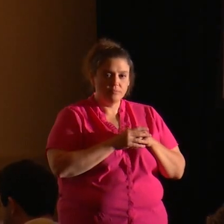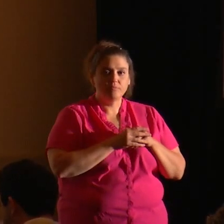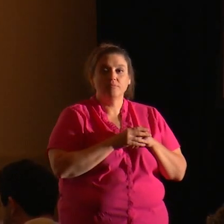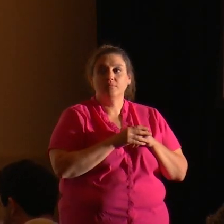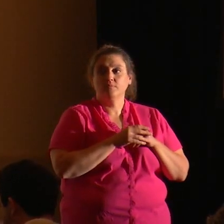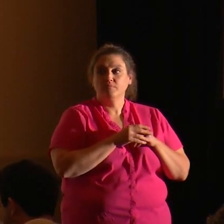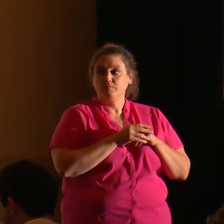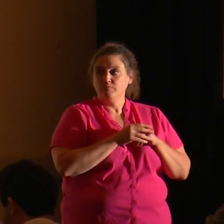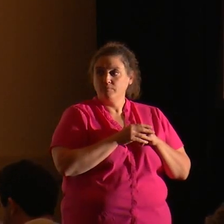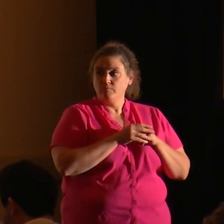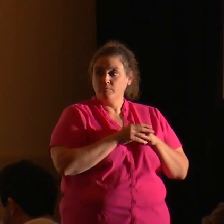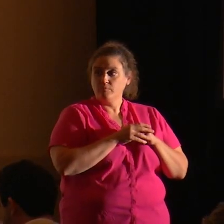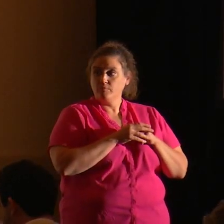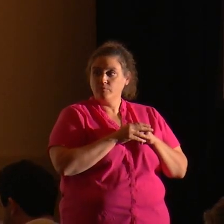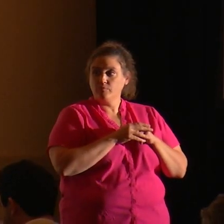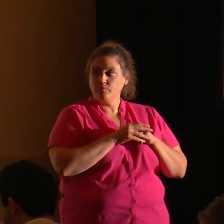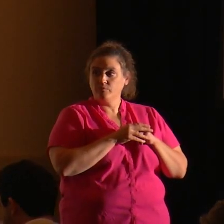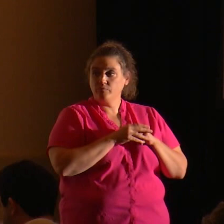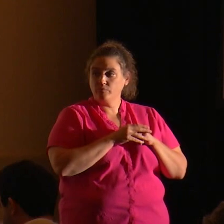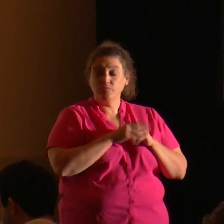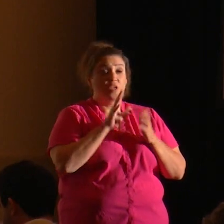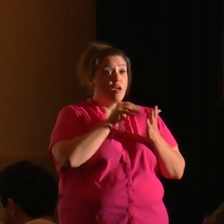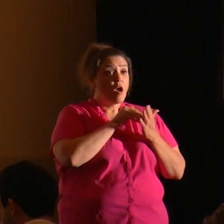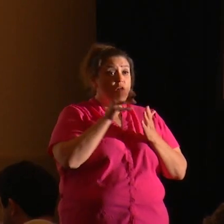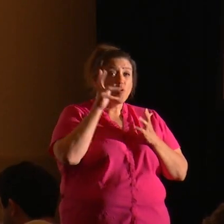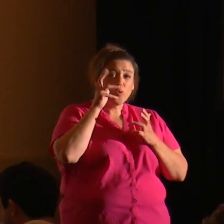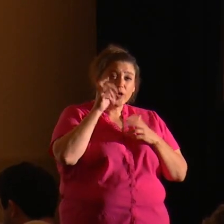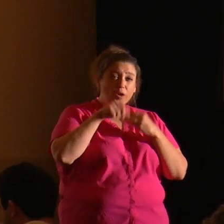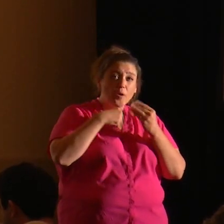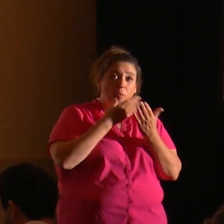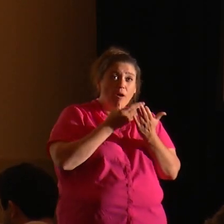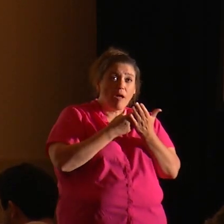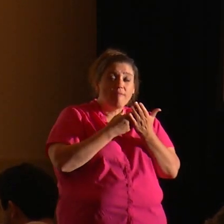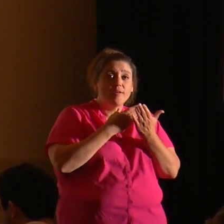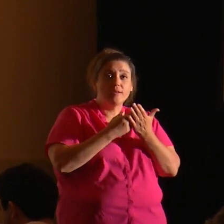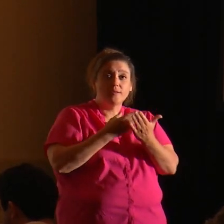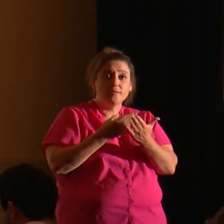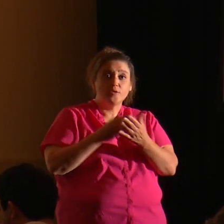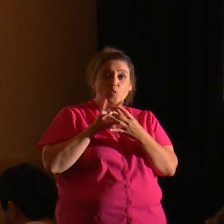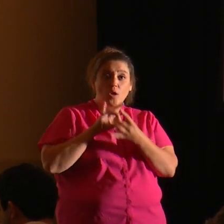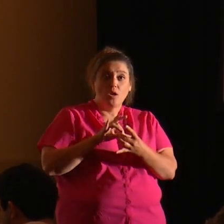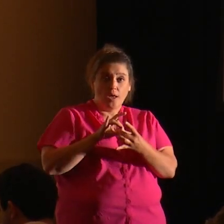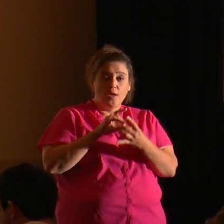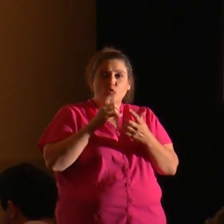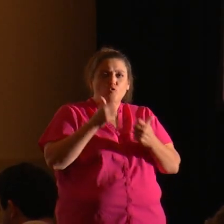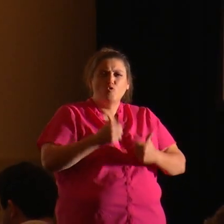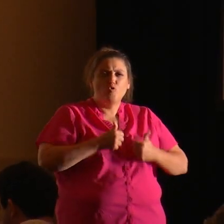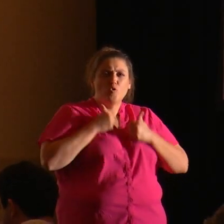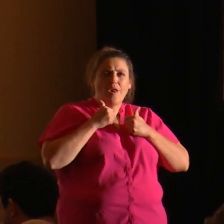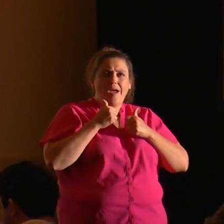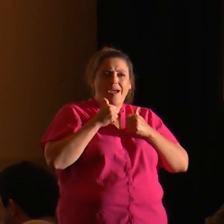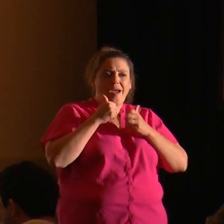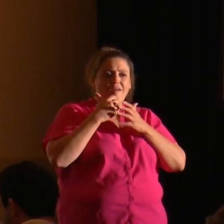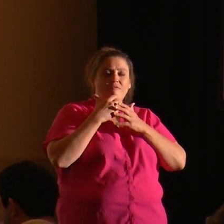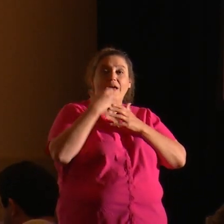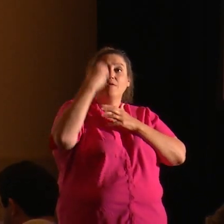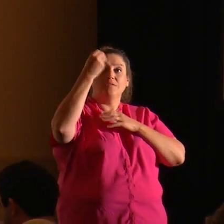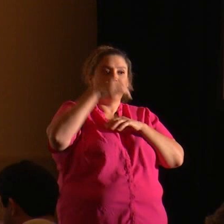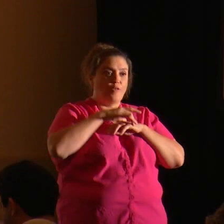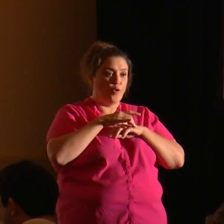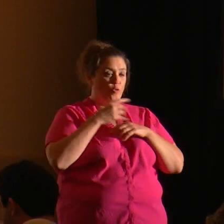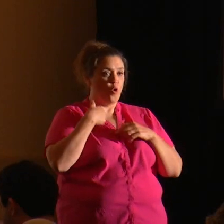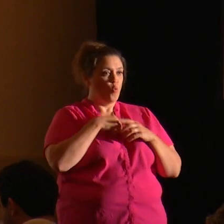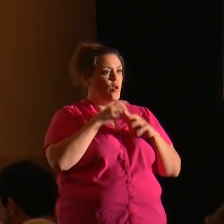Often you hear about evidence for life beyond the Earth. And there again, the sober fact is we have no